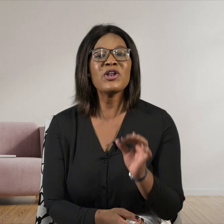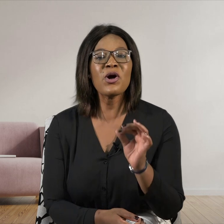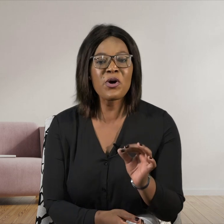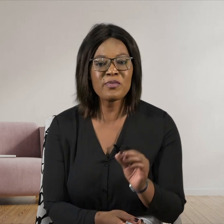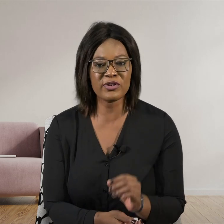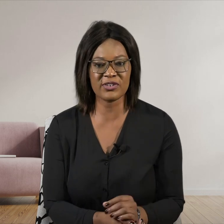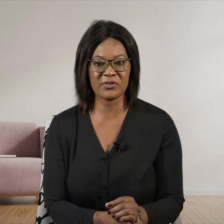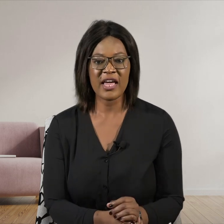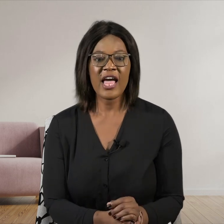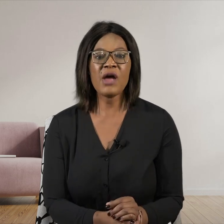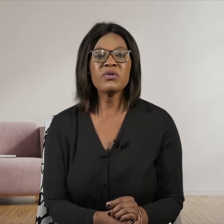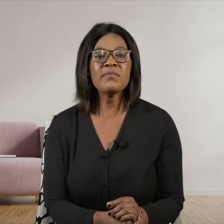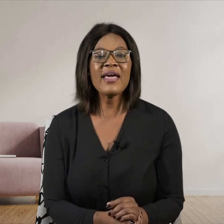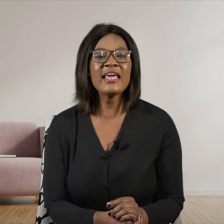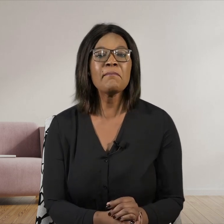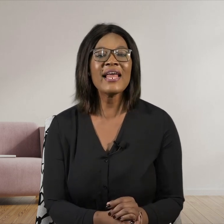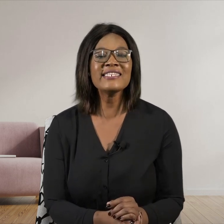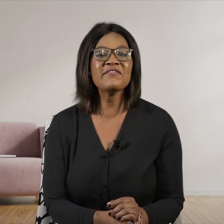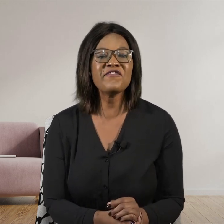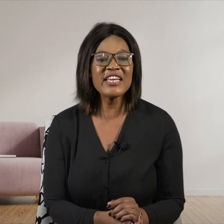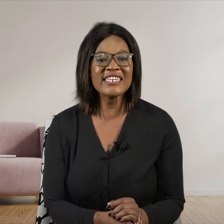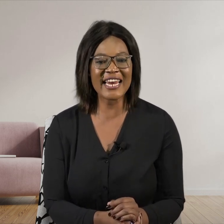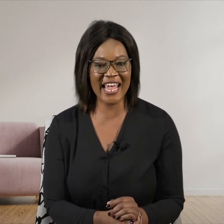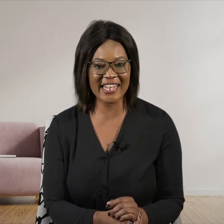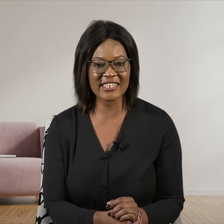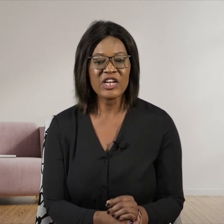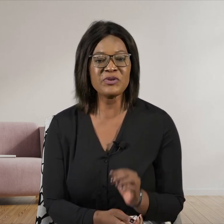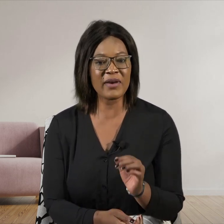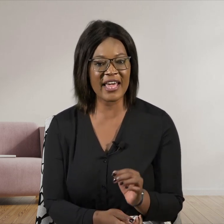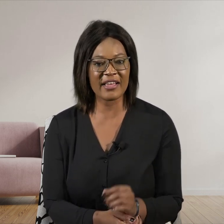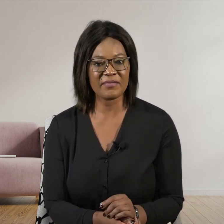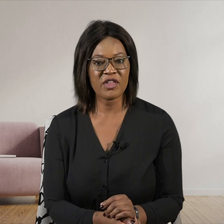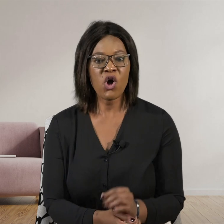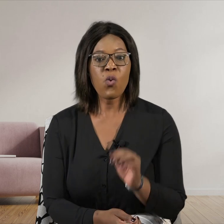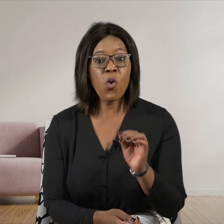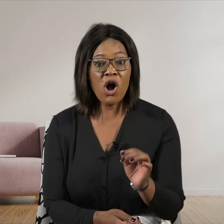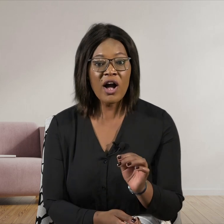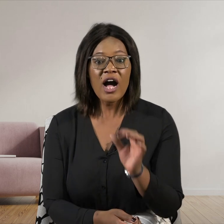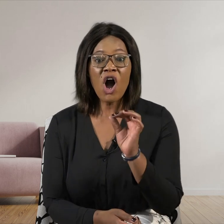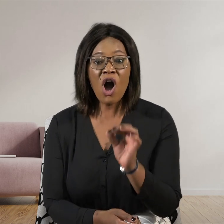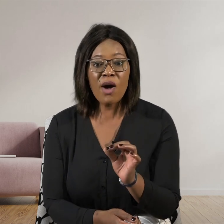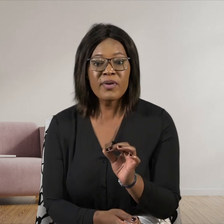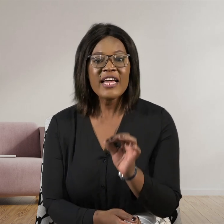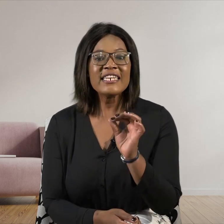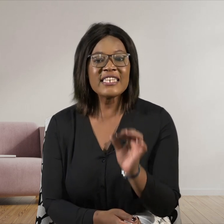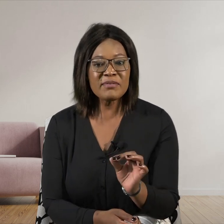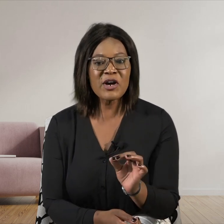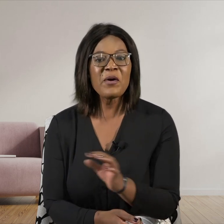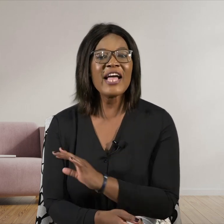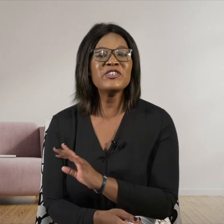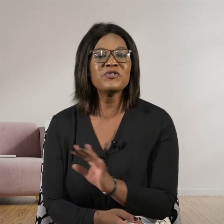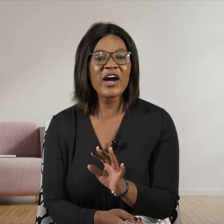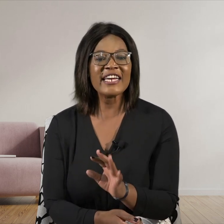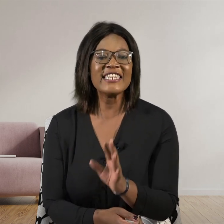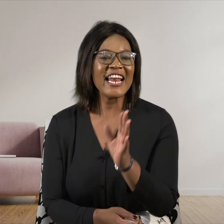motor, locomotor, and we'll be making plastic feet and hands to play. Walk, hop, tiptoe,